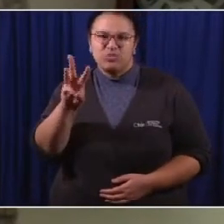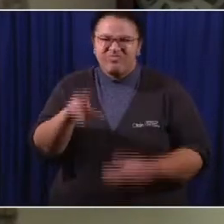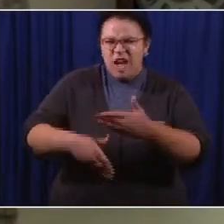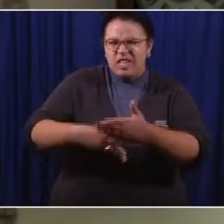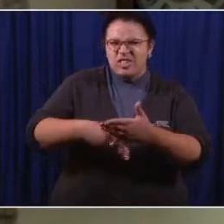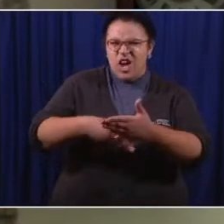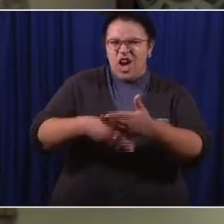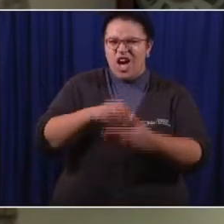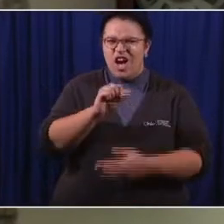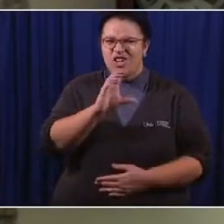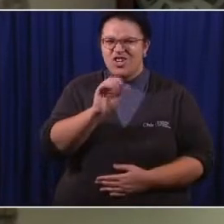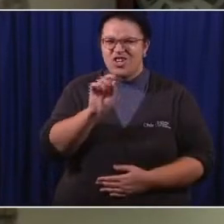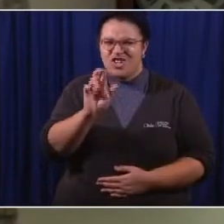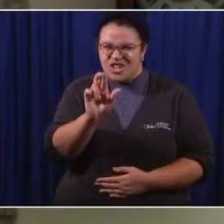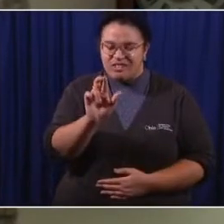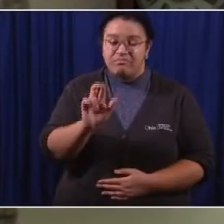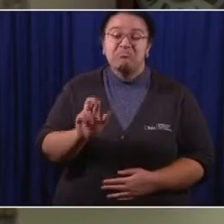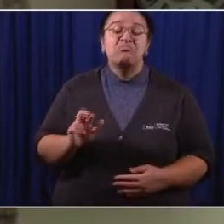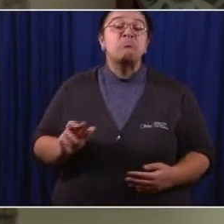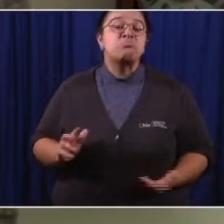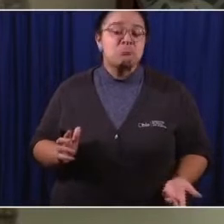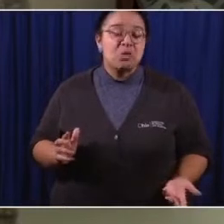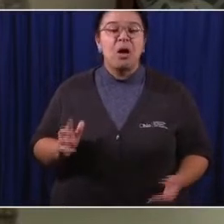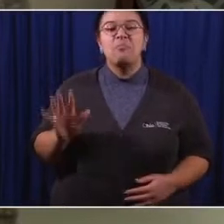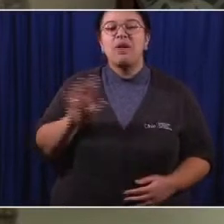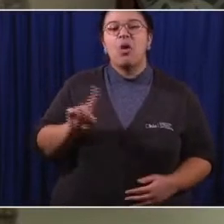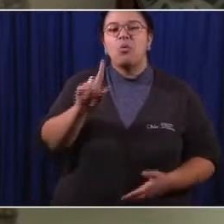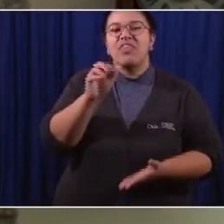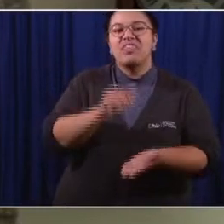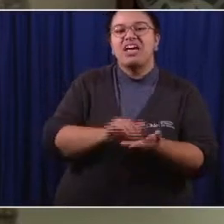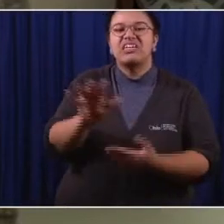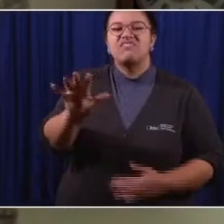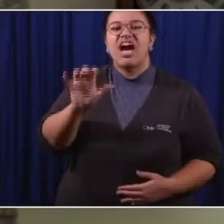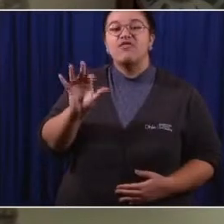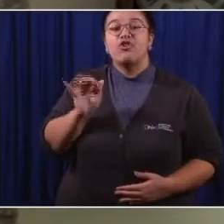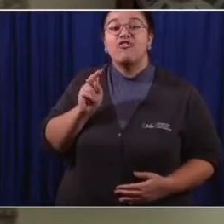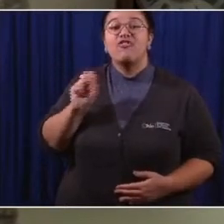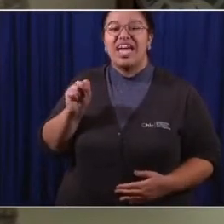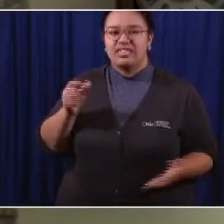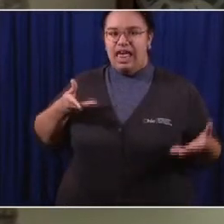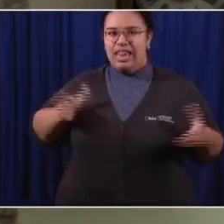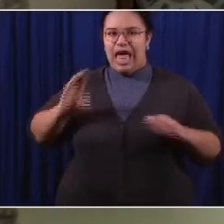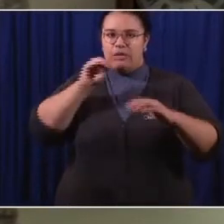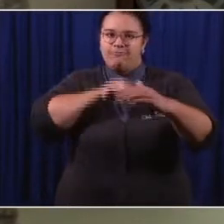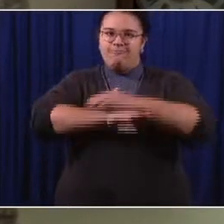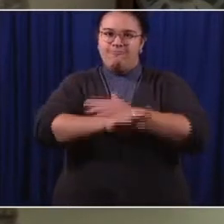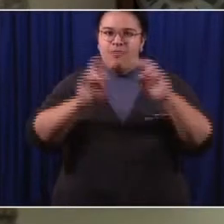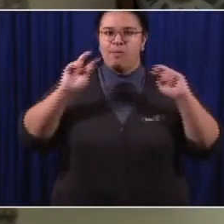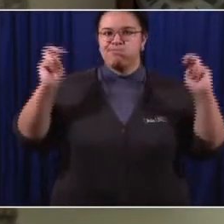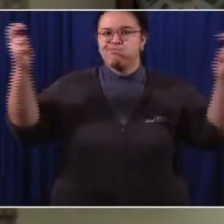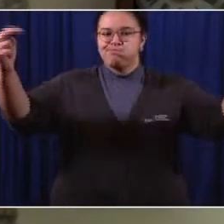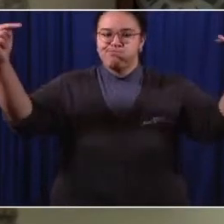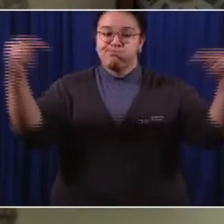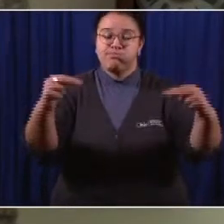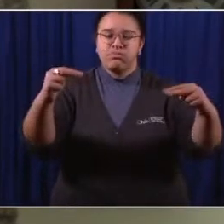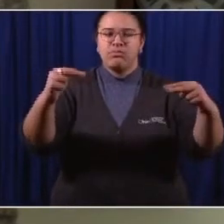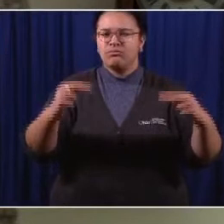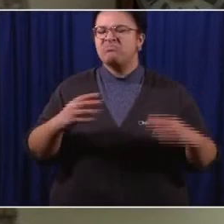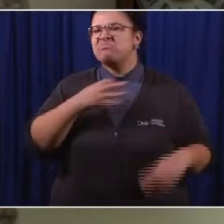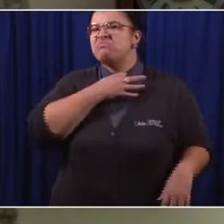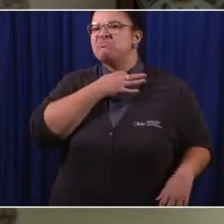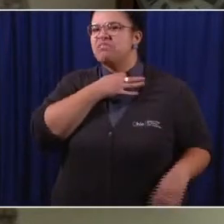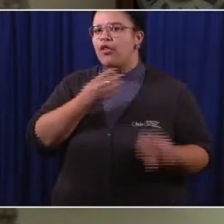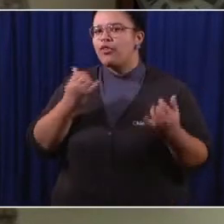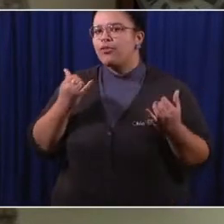planning on allowing just 1,500 fans to spectate. I'm wondering if you can tell us if this is allowed under the current health order.